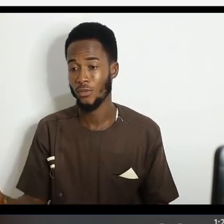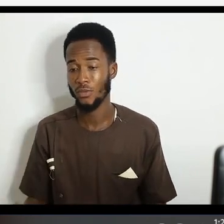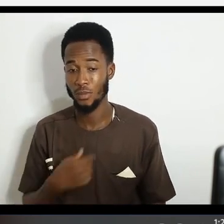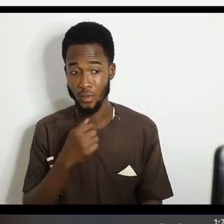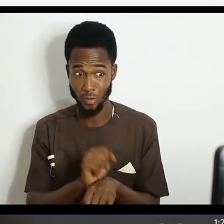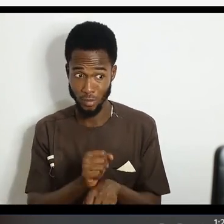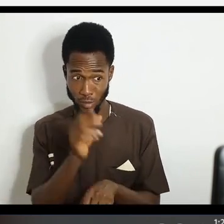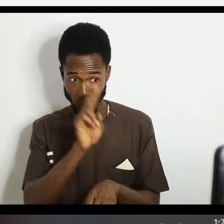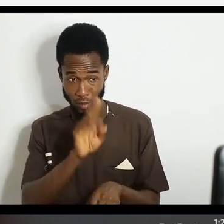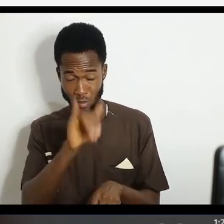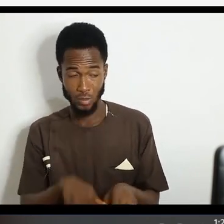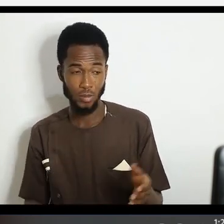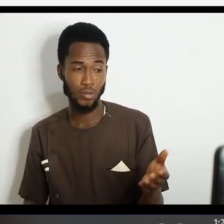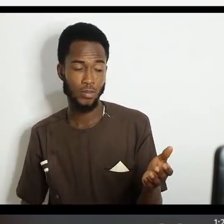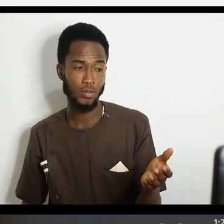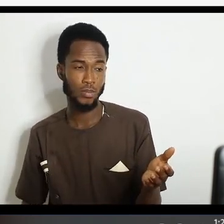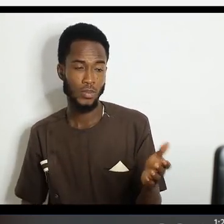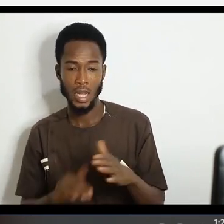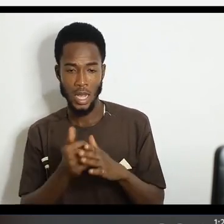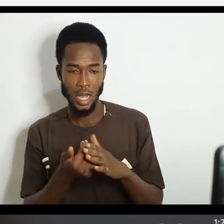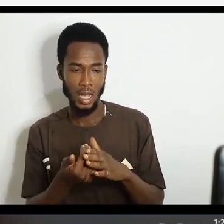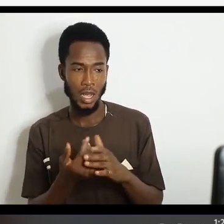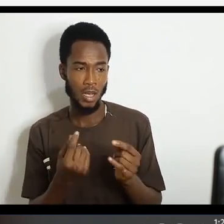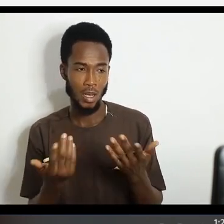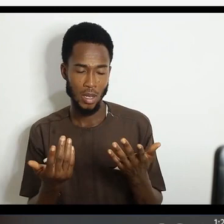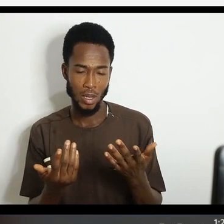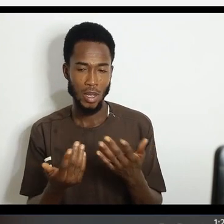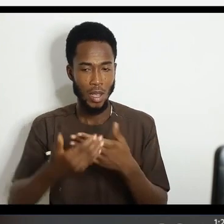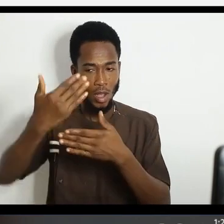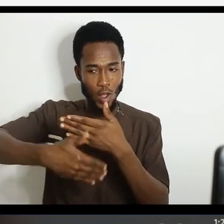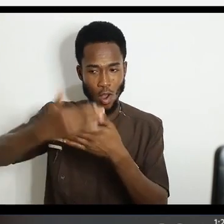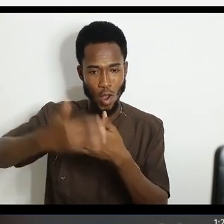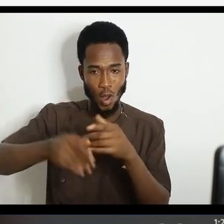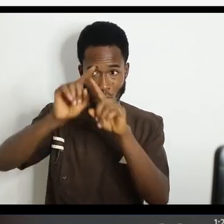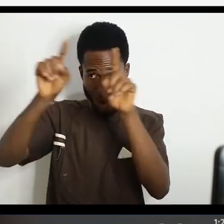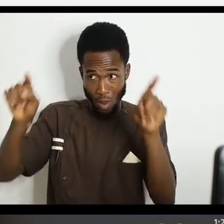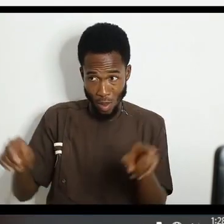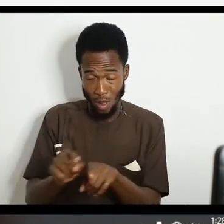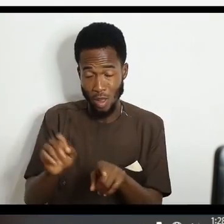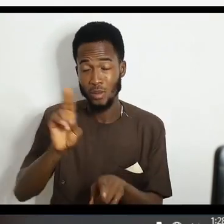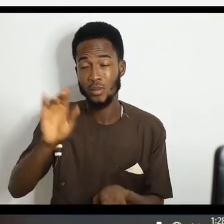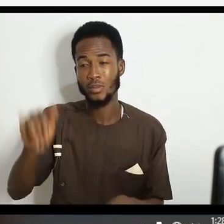use. Okay, so that's how cover page is created.